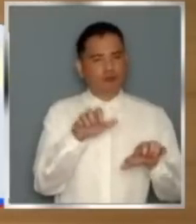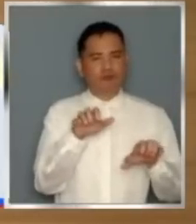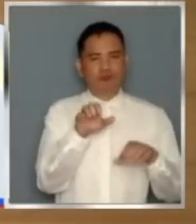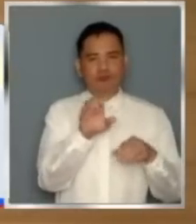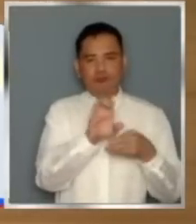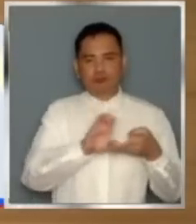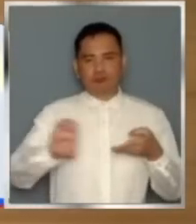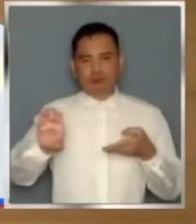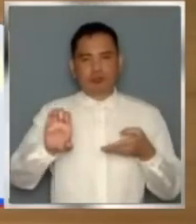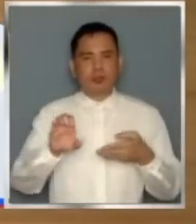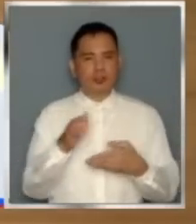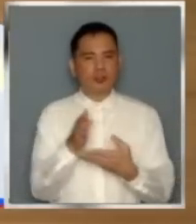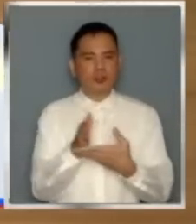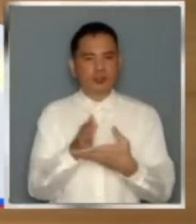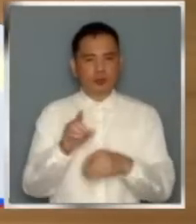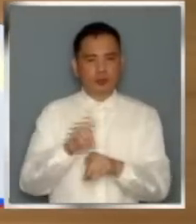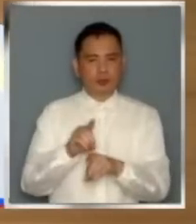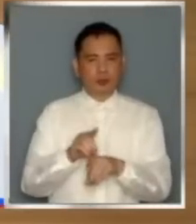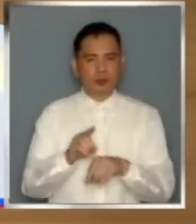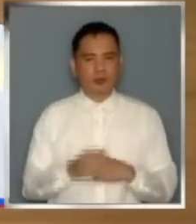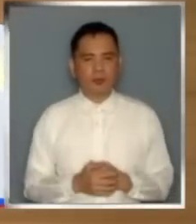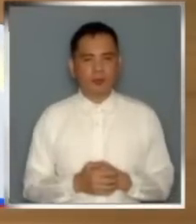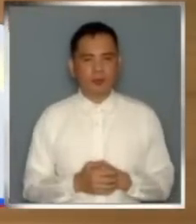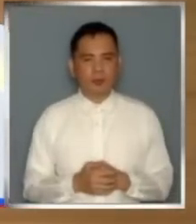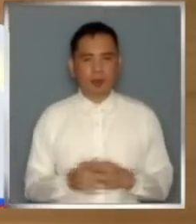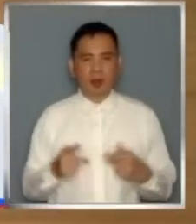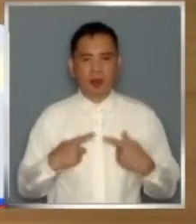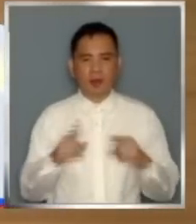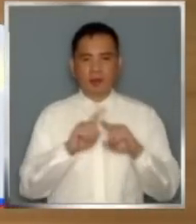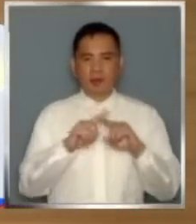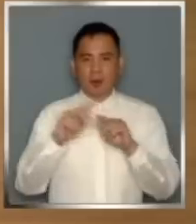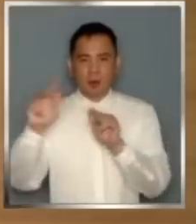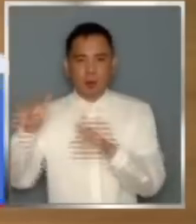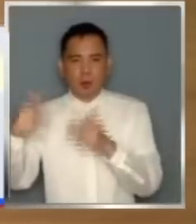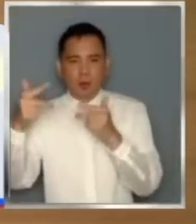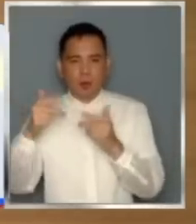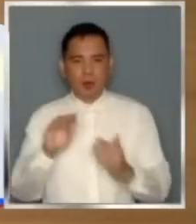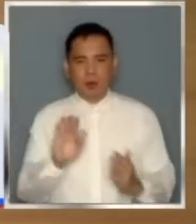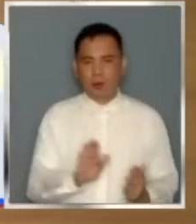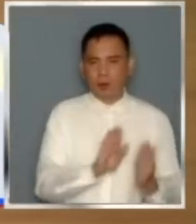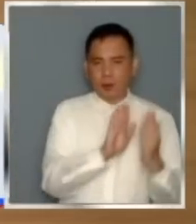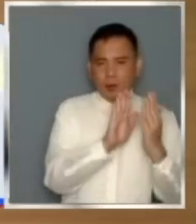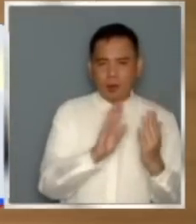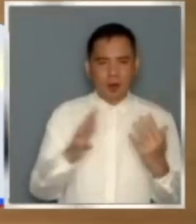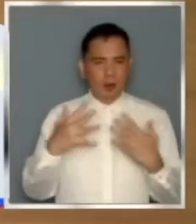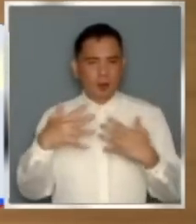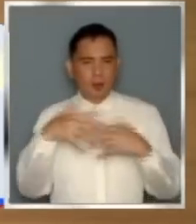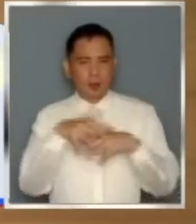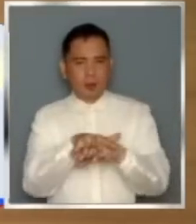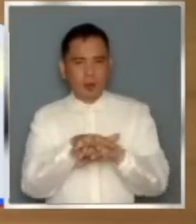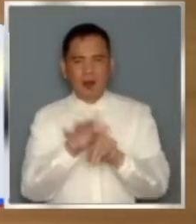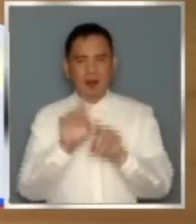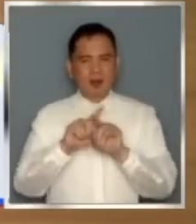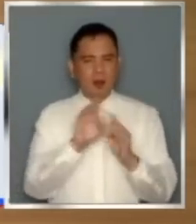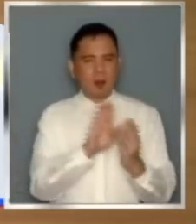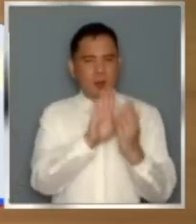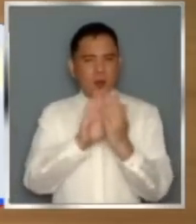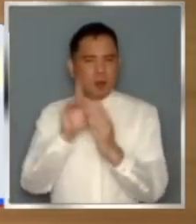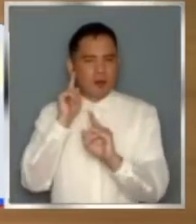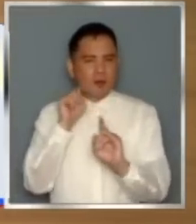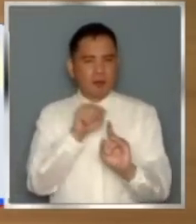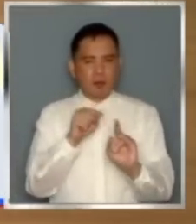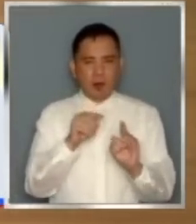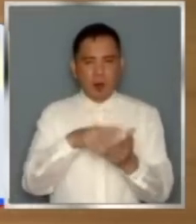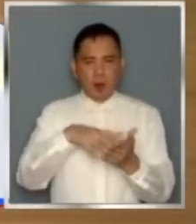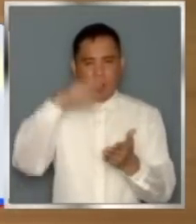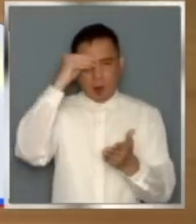pandemic, alternative delivery modes and blended learning methodologies have been adopted to ensure unhampered learning.